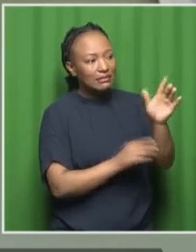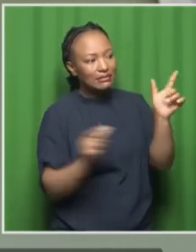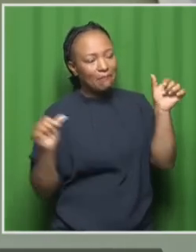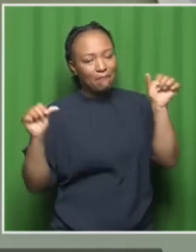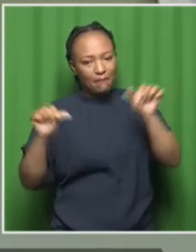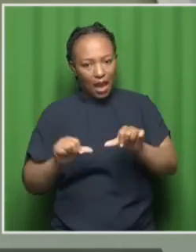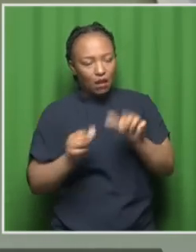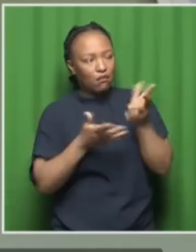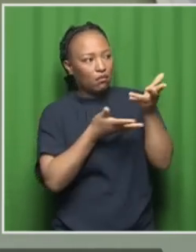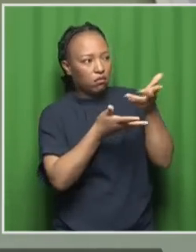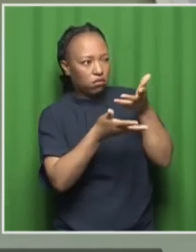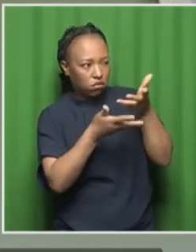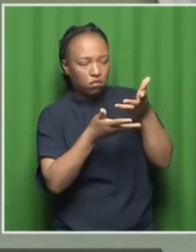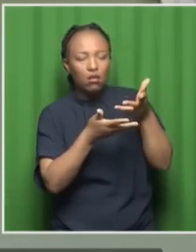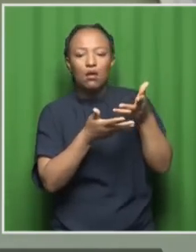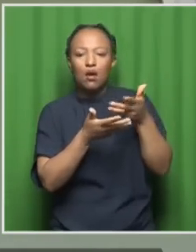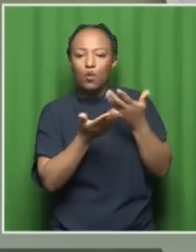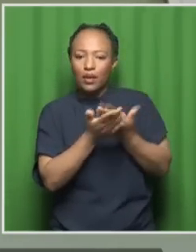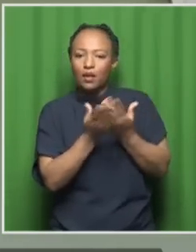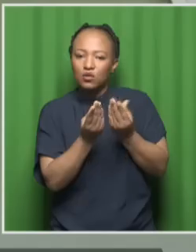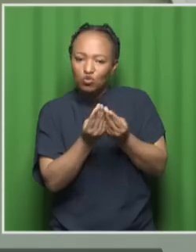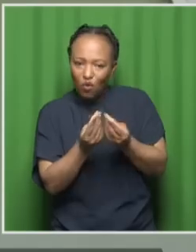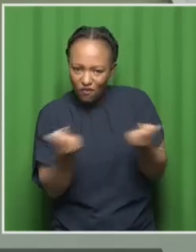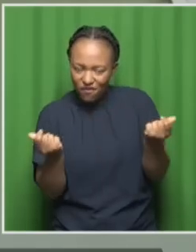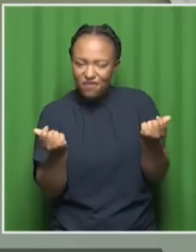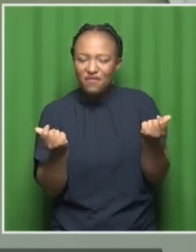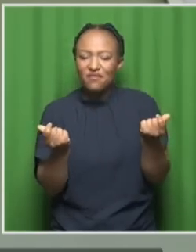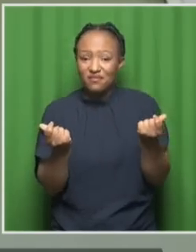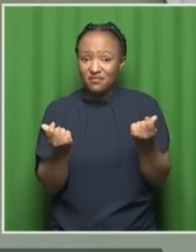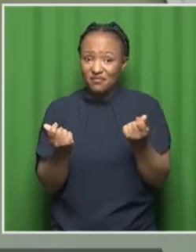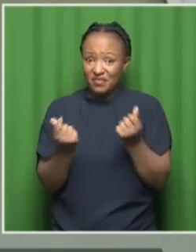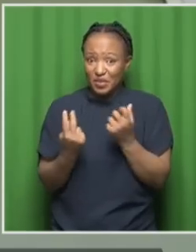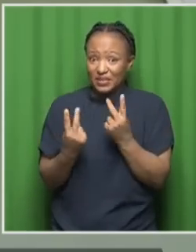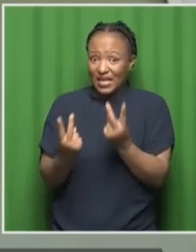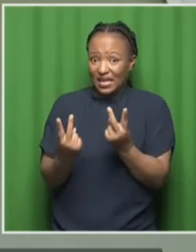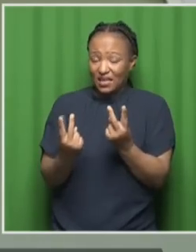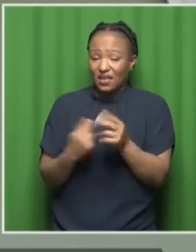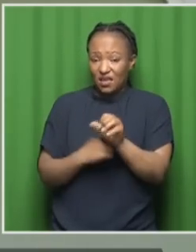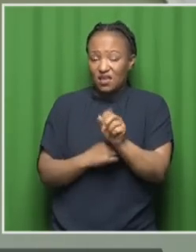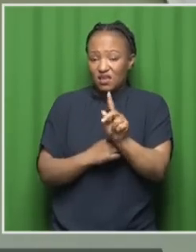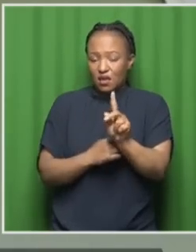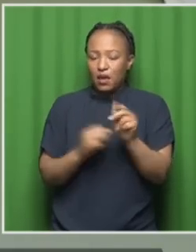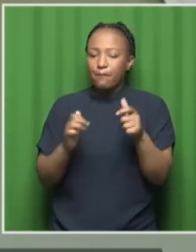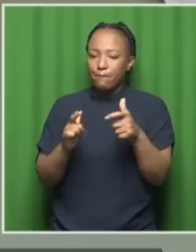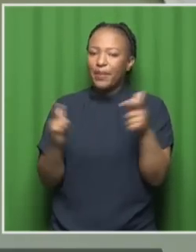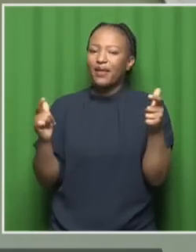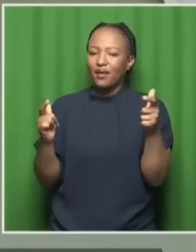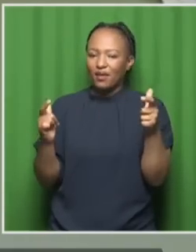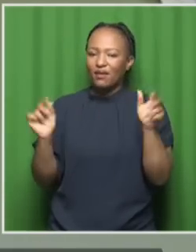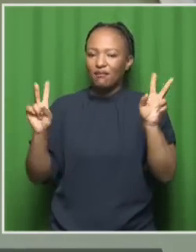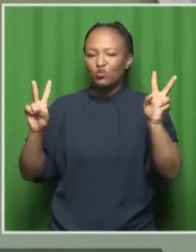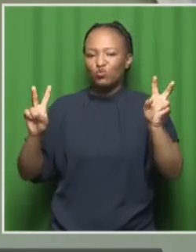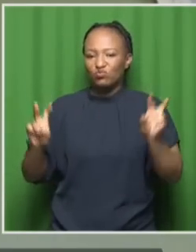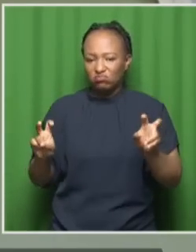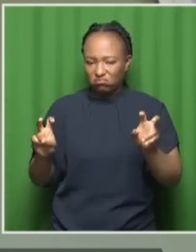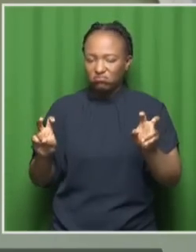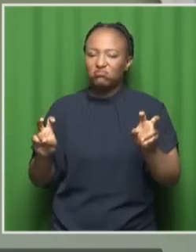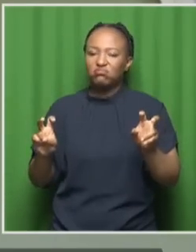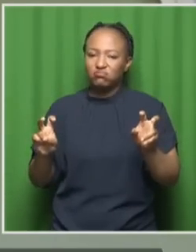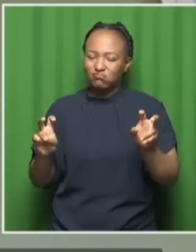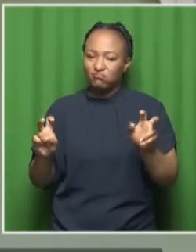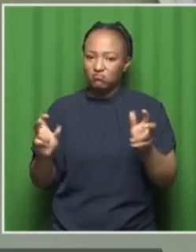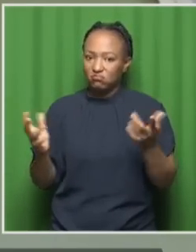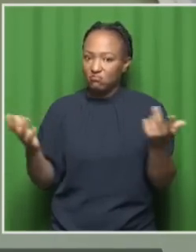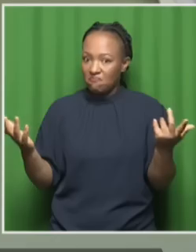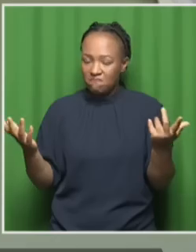as possible because as you can see, Sakina, it has become a major factor now that is